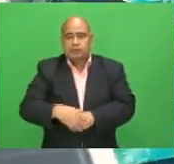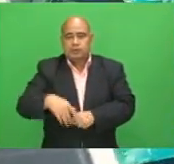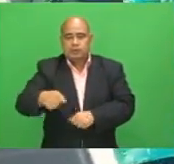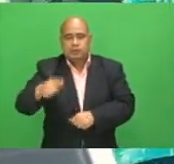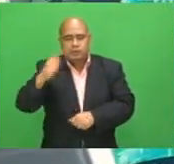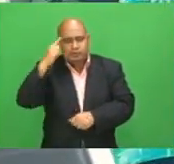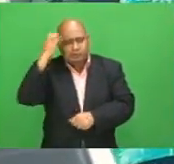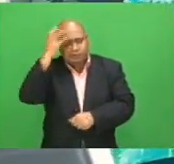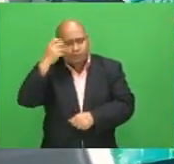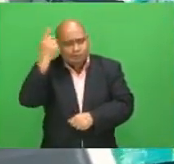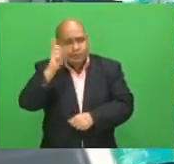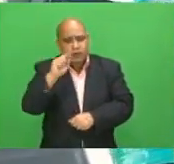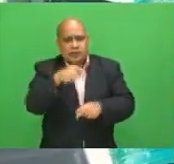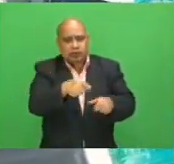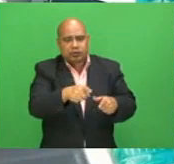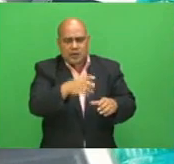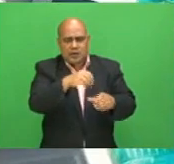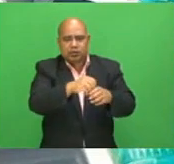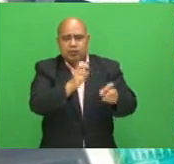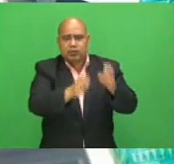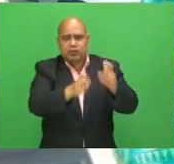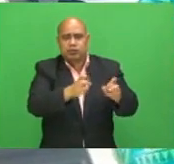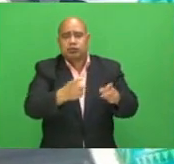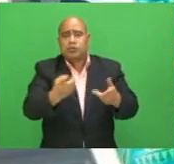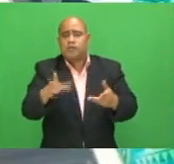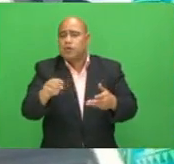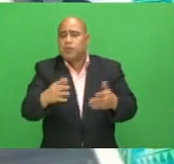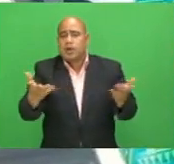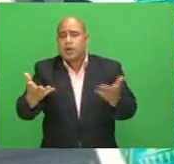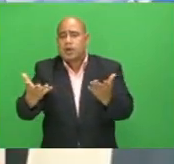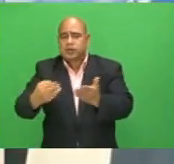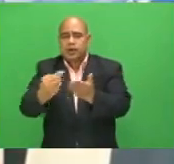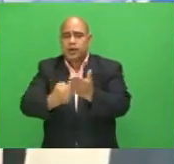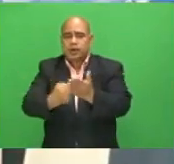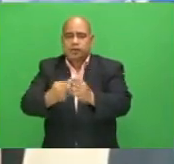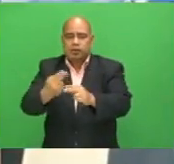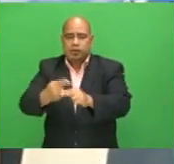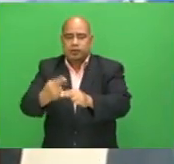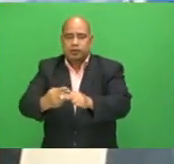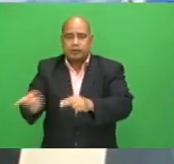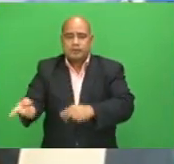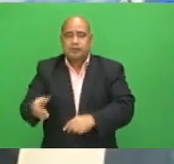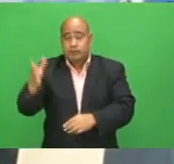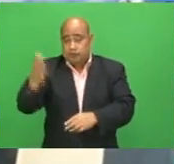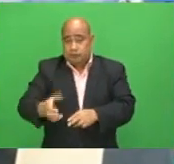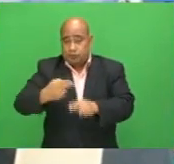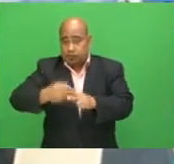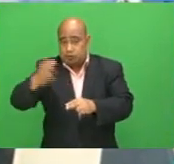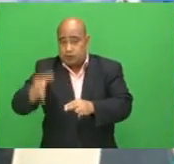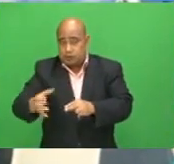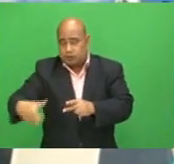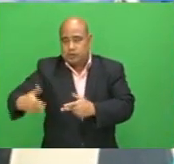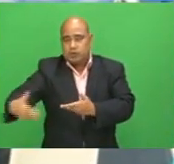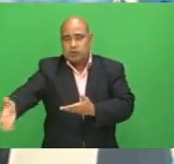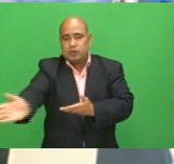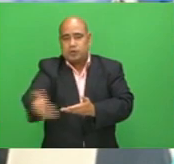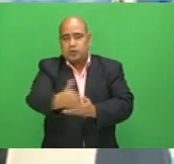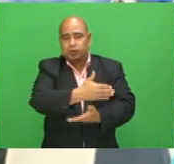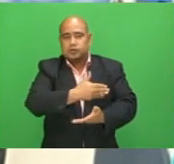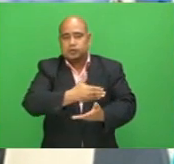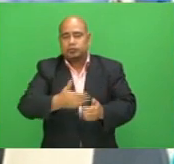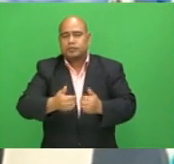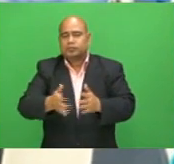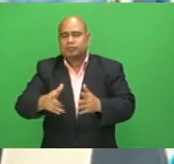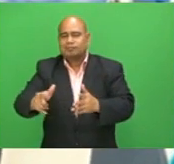faced by the rice farmers. Speaking at the handing over, Bainimarama says the harvester will address labor issues and